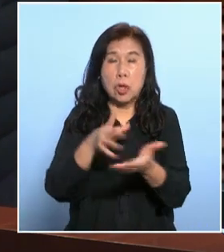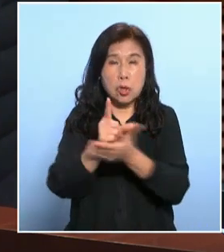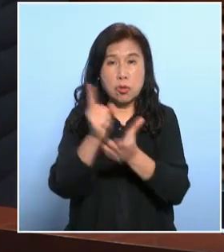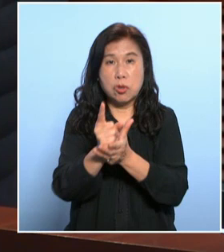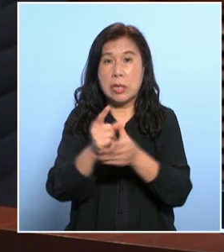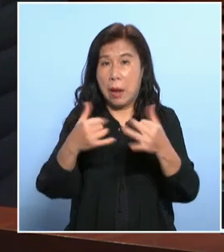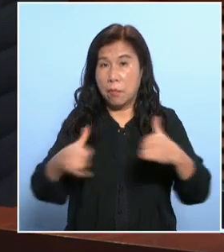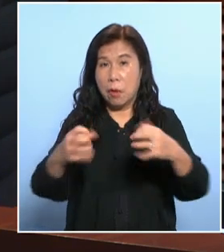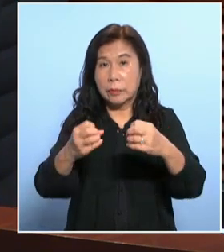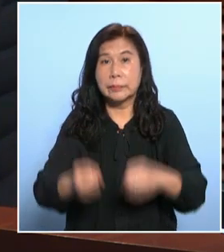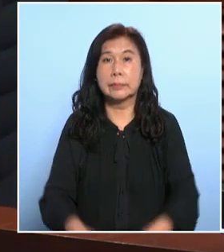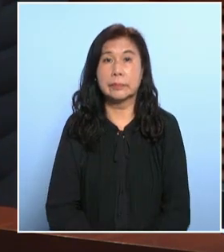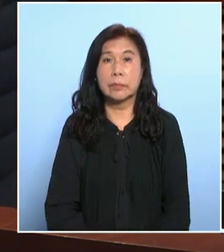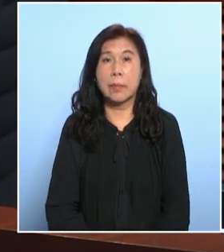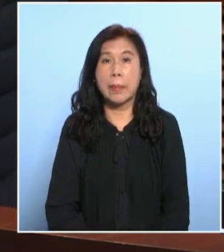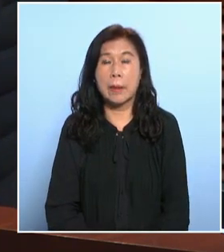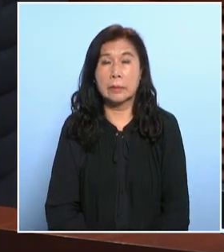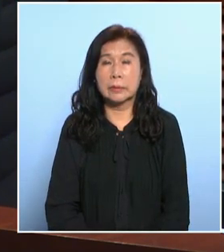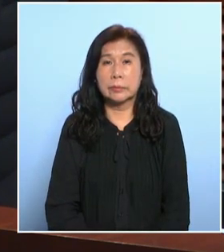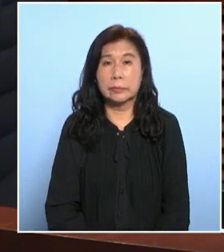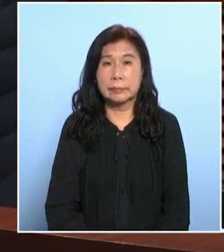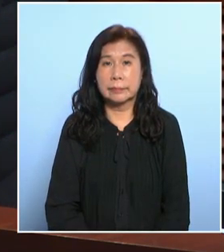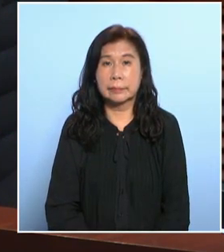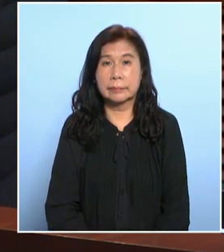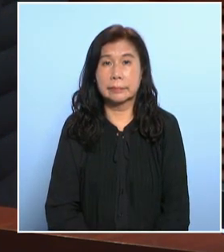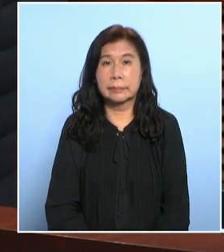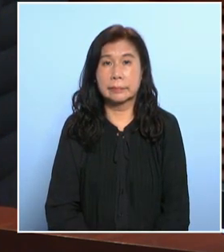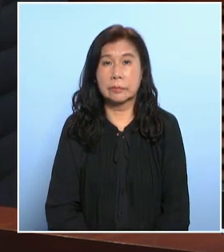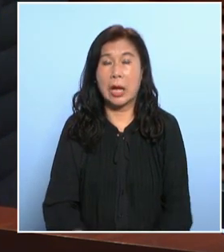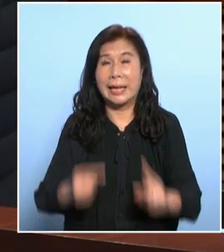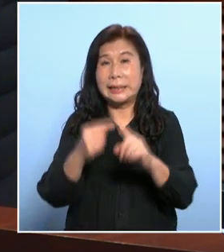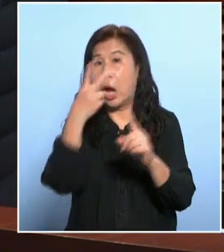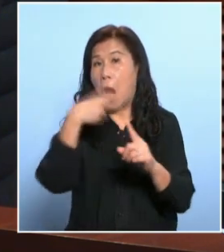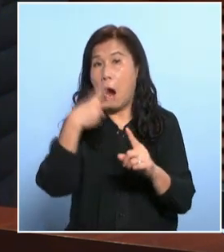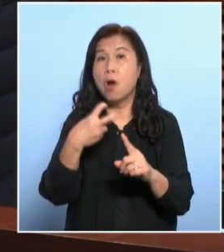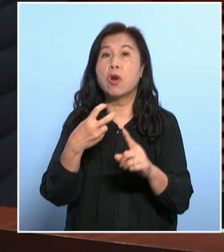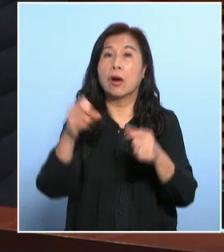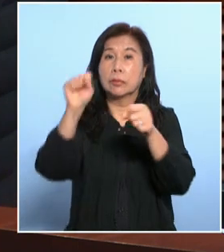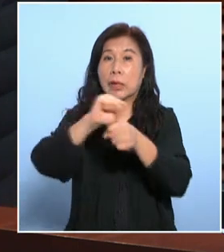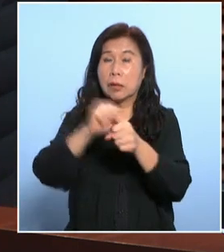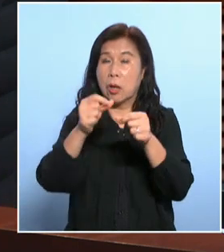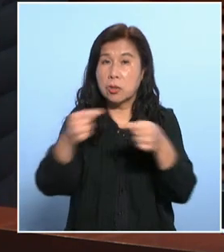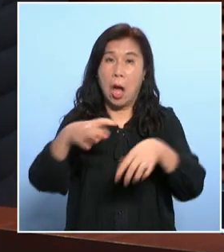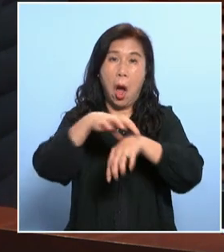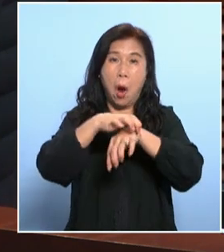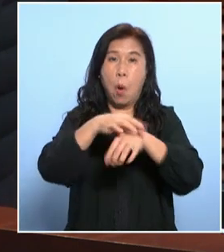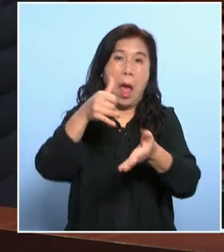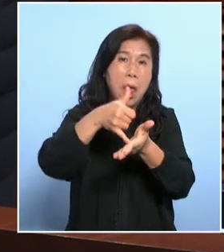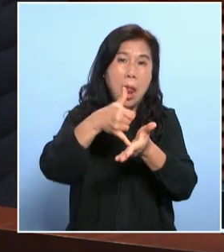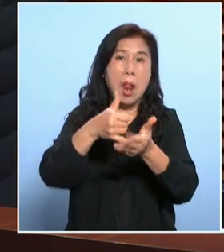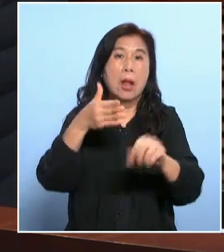for cervical and breast cancers. I think that we should discuss that. With aging population,